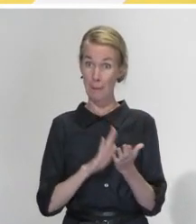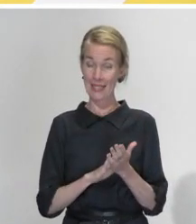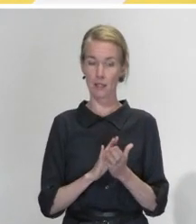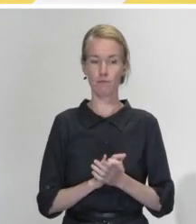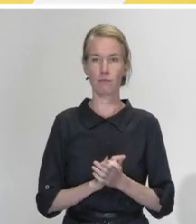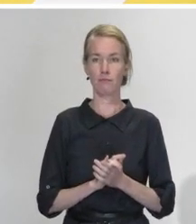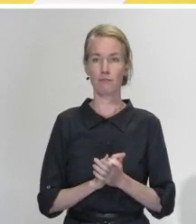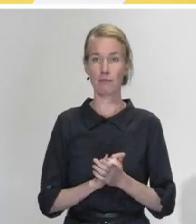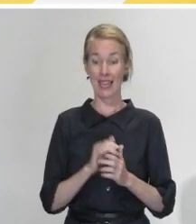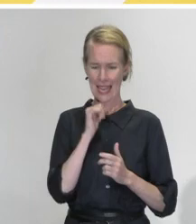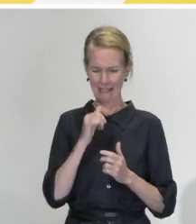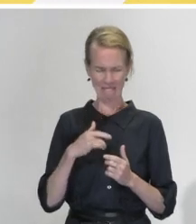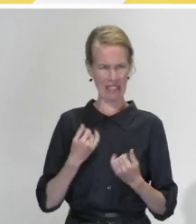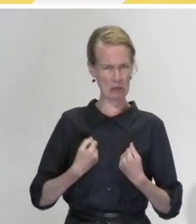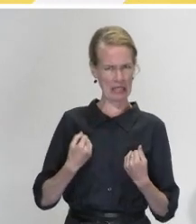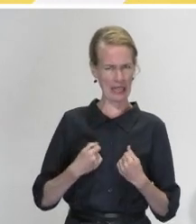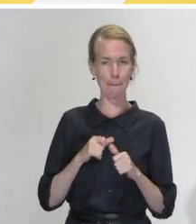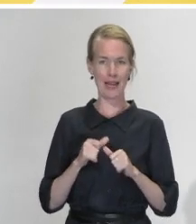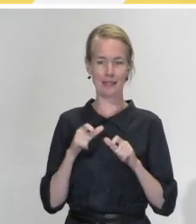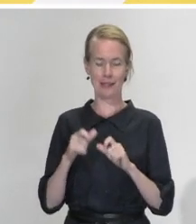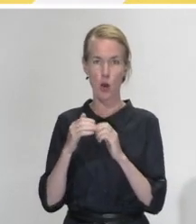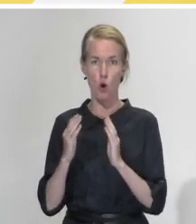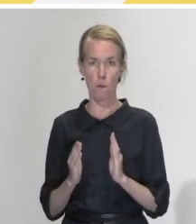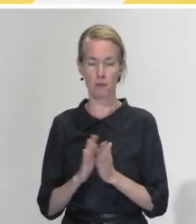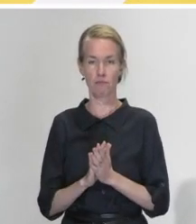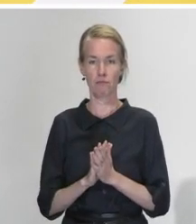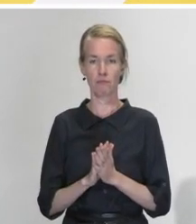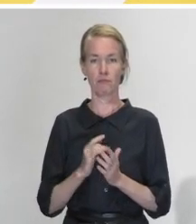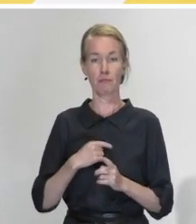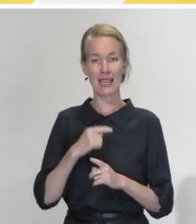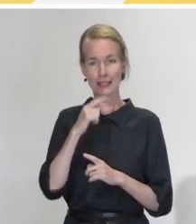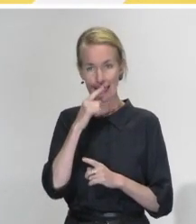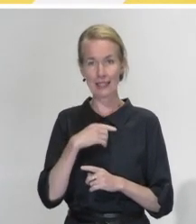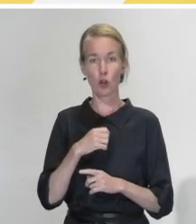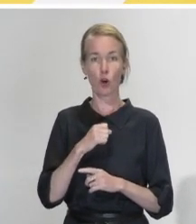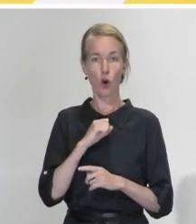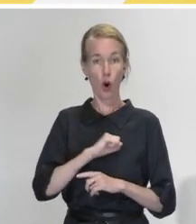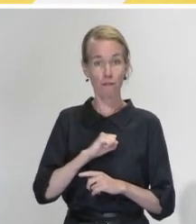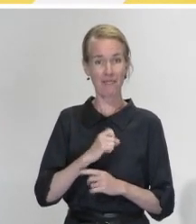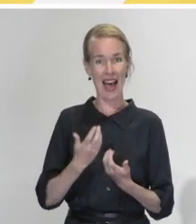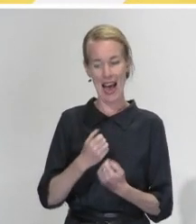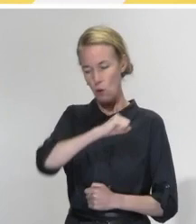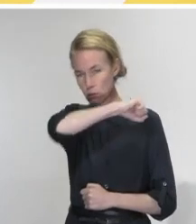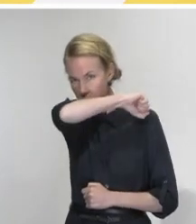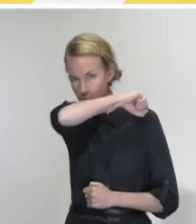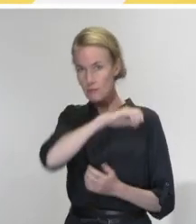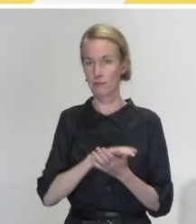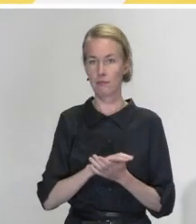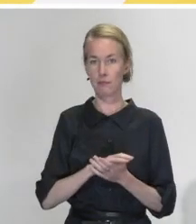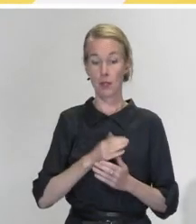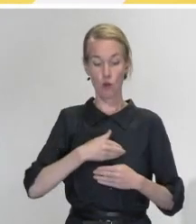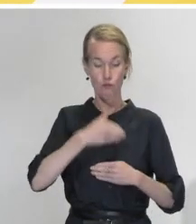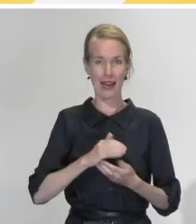and putting others at risk, cough and sneeze etiquette, and very importantly, meticulous hand